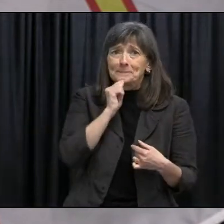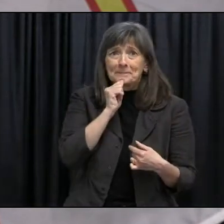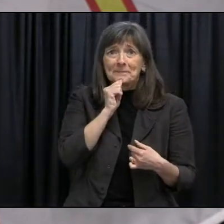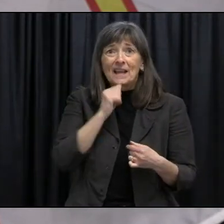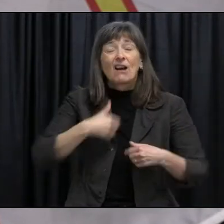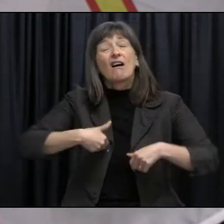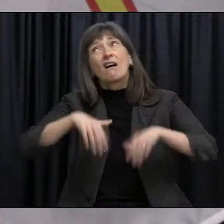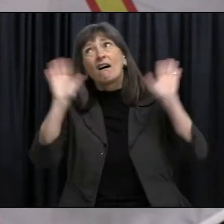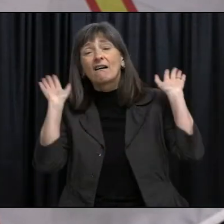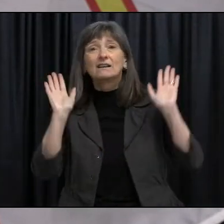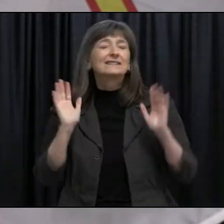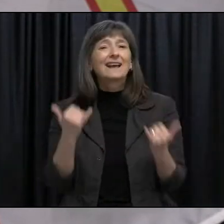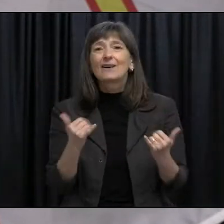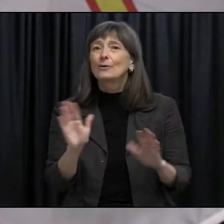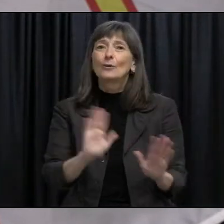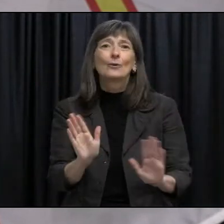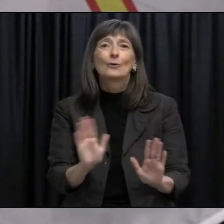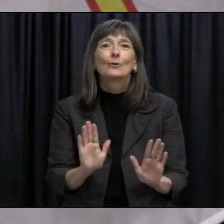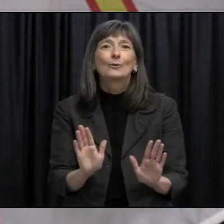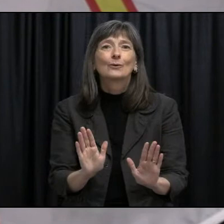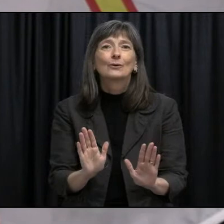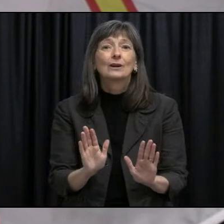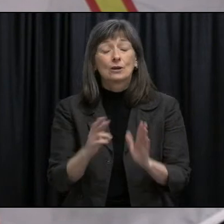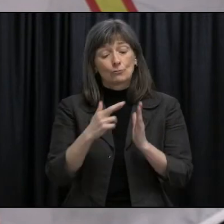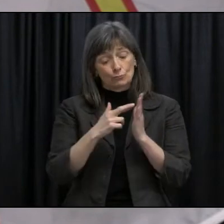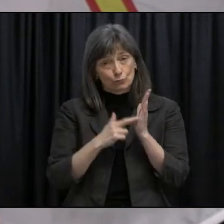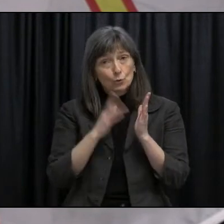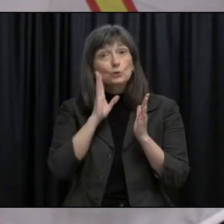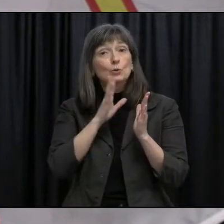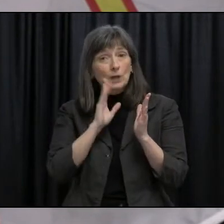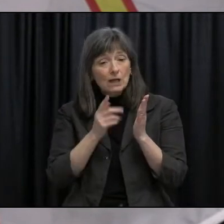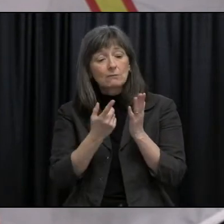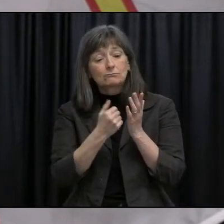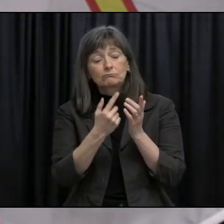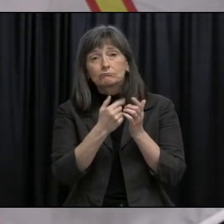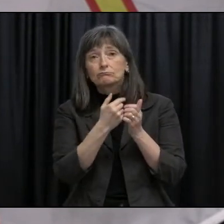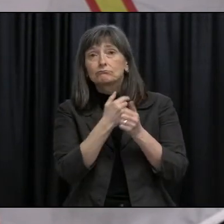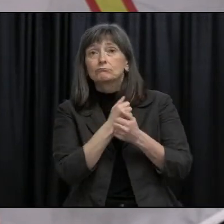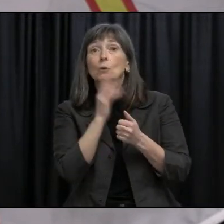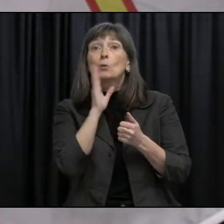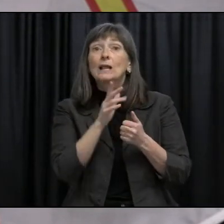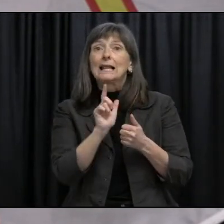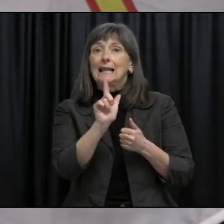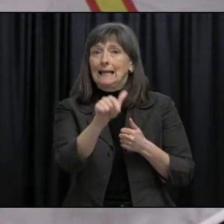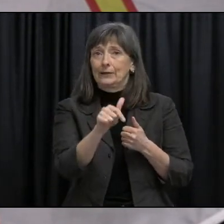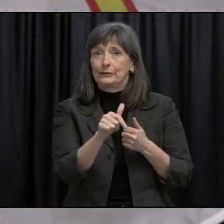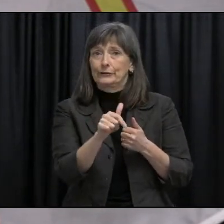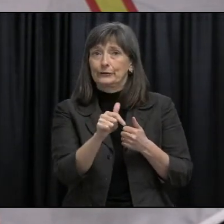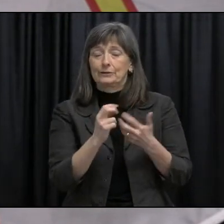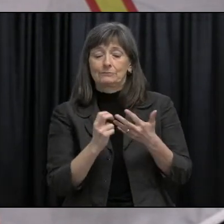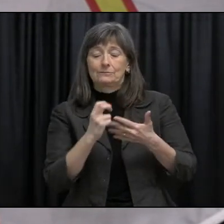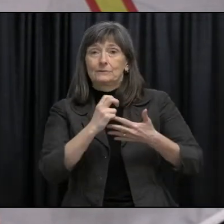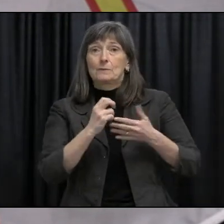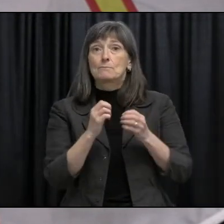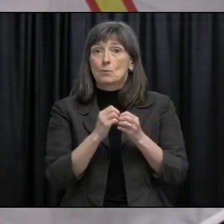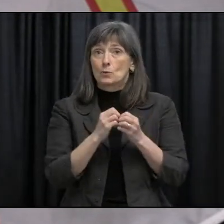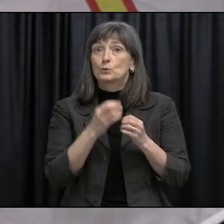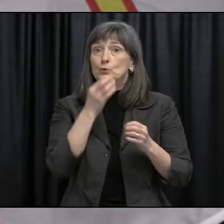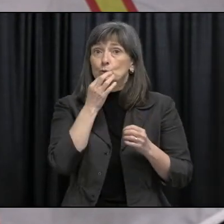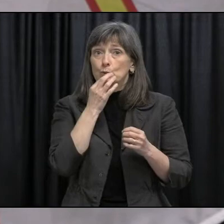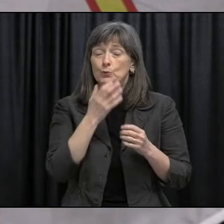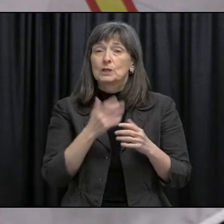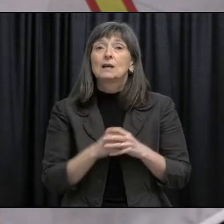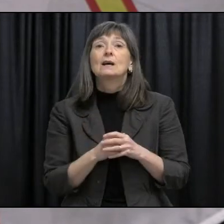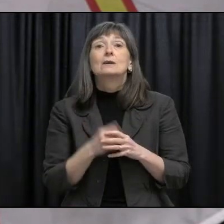We will ease restrictions when we determine it is safe to do so, and alert level 1 is in sight. There are a number of factors that we need to take